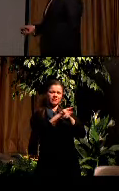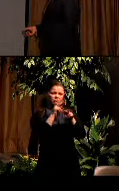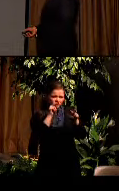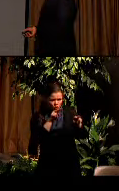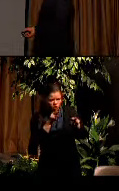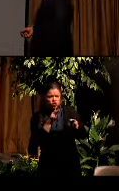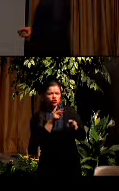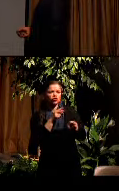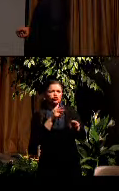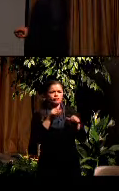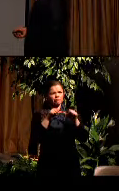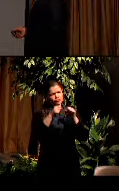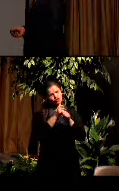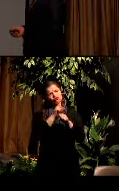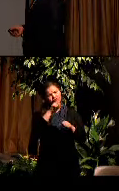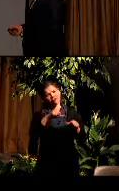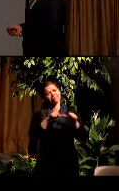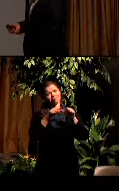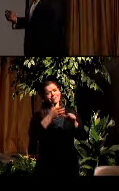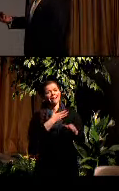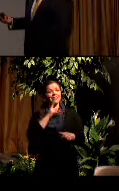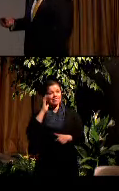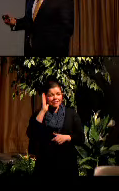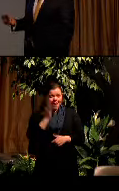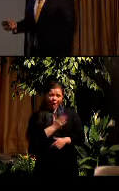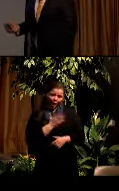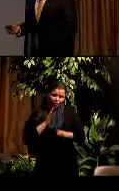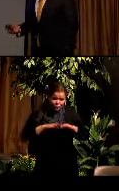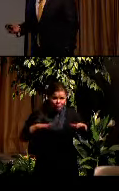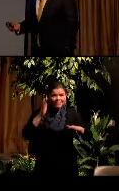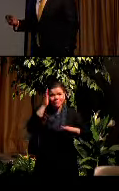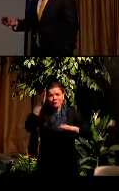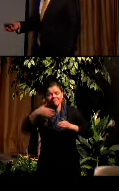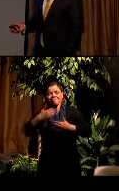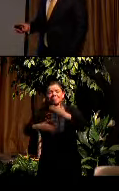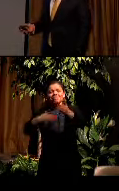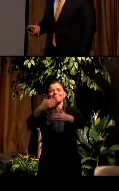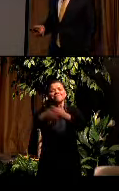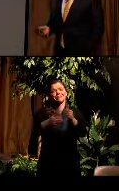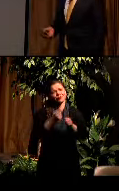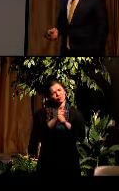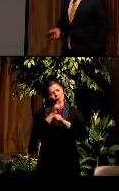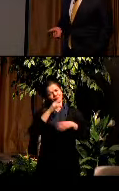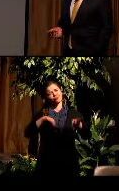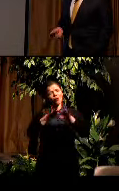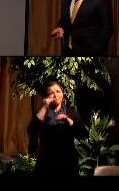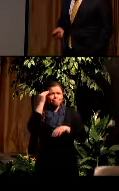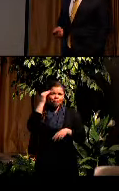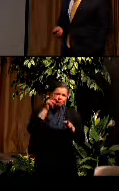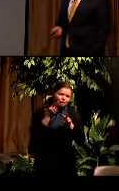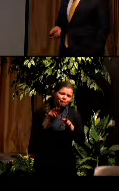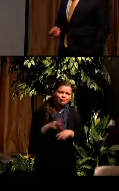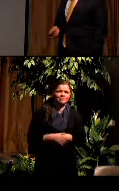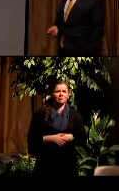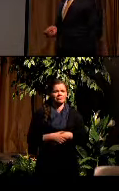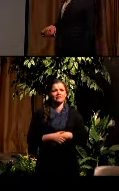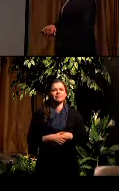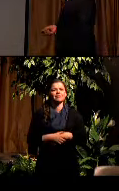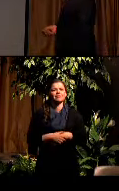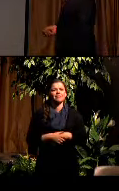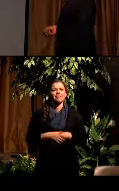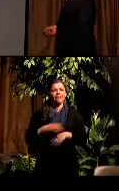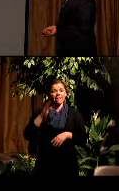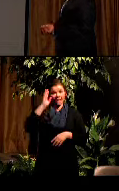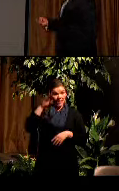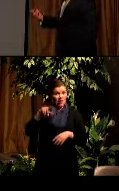but our children's children. Most of you probably are aware that 2014 was the anniversary of the extinction of the